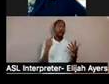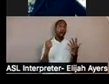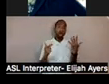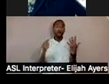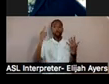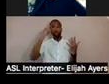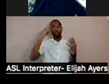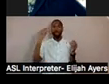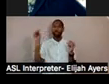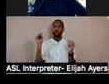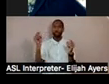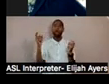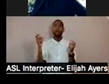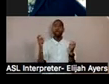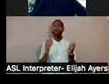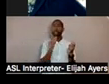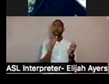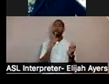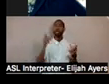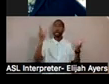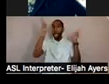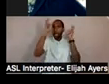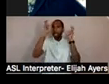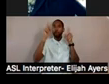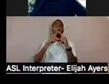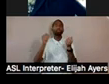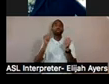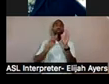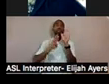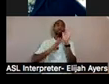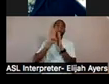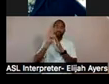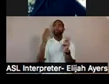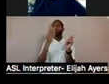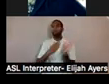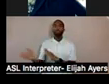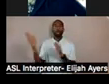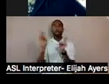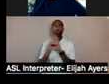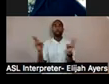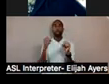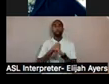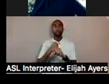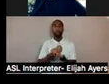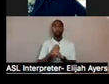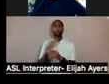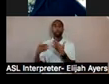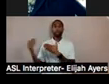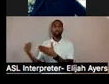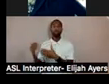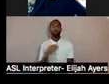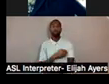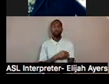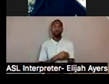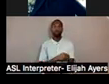moving a lot. It's not so much taking things in, but trying to generate the strategy within ourselves. The muscles